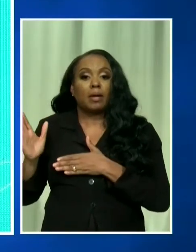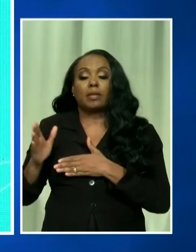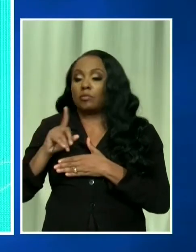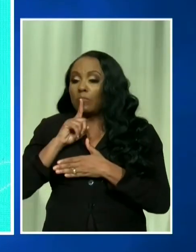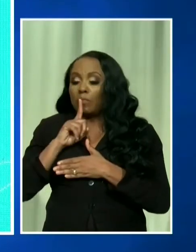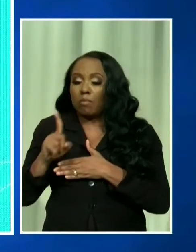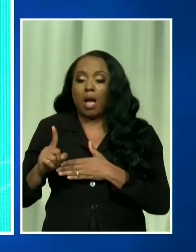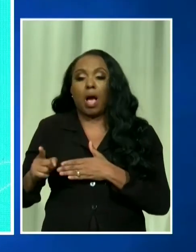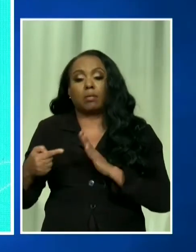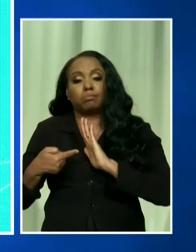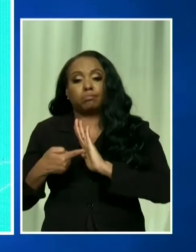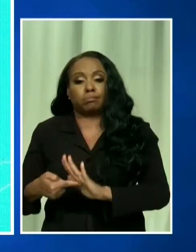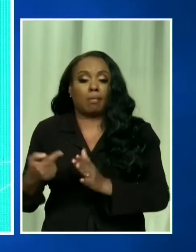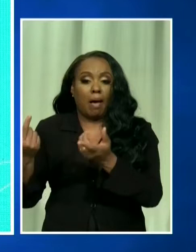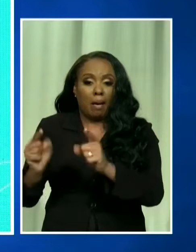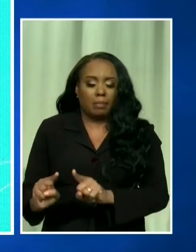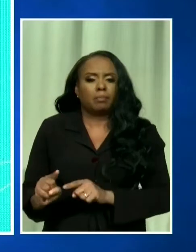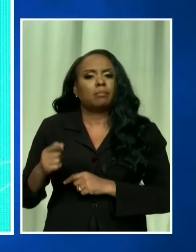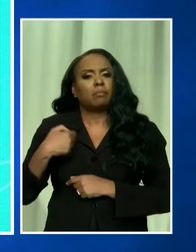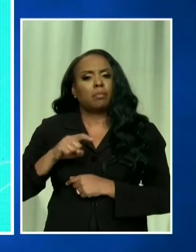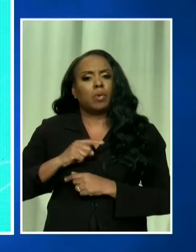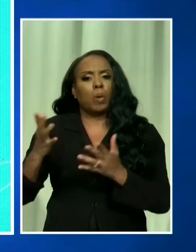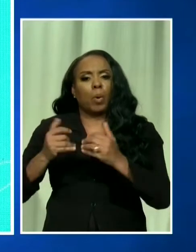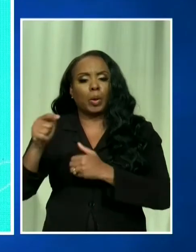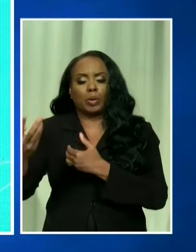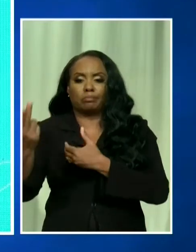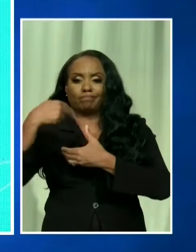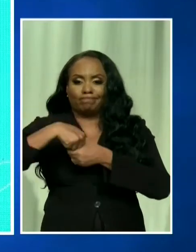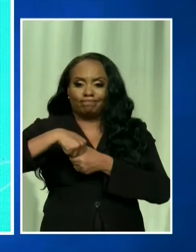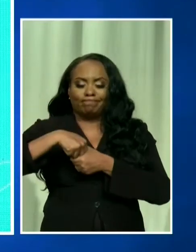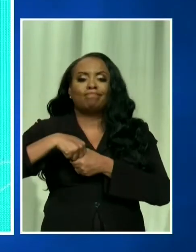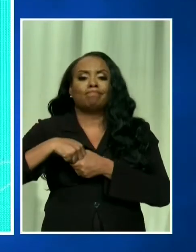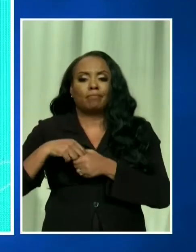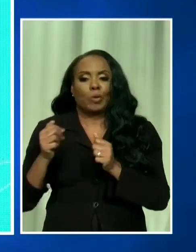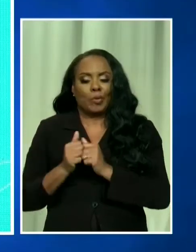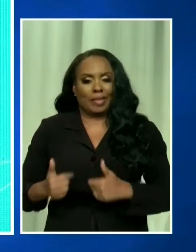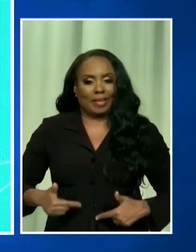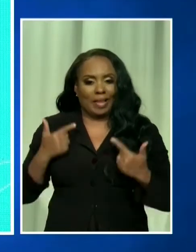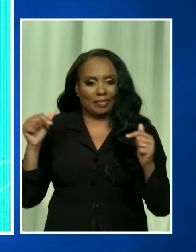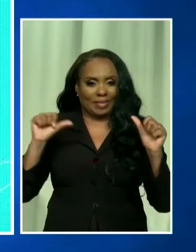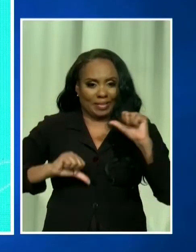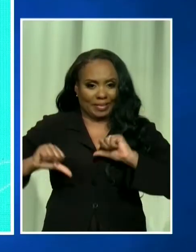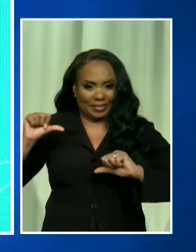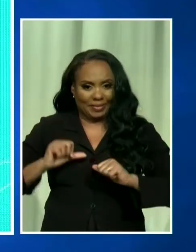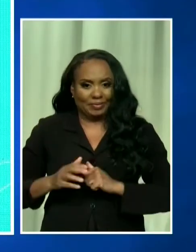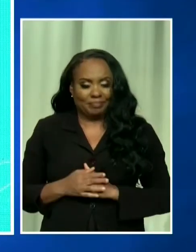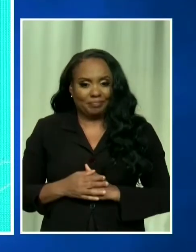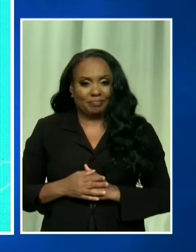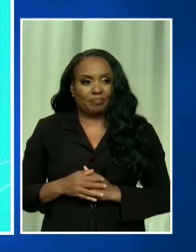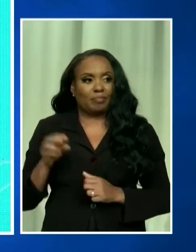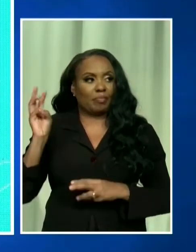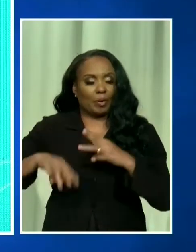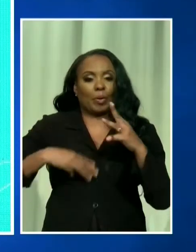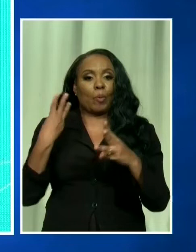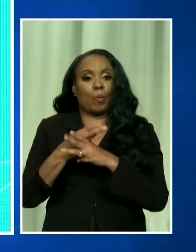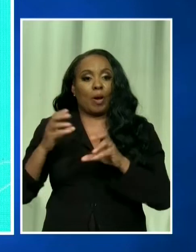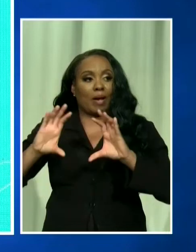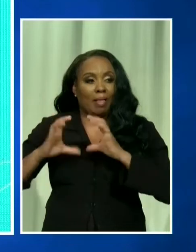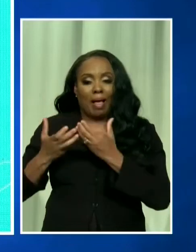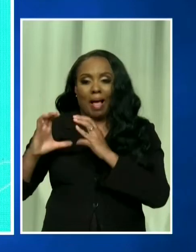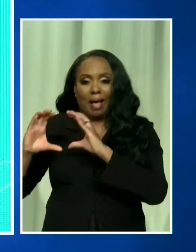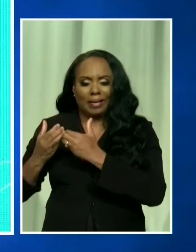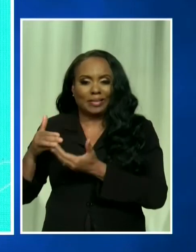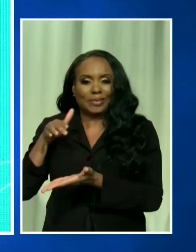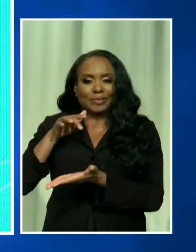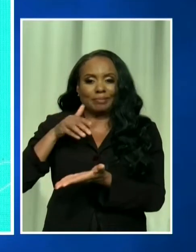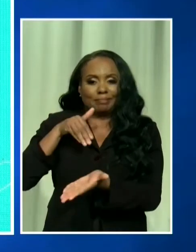facing, and we are looking for you to join us in this endeavor. The world-class medical innovations arising